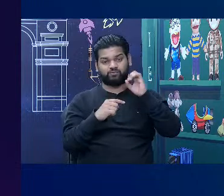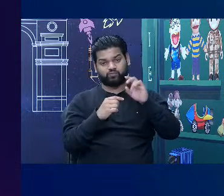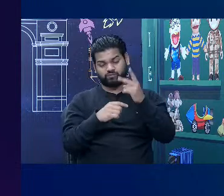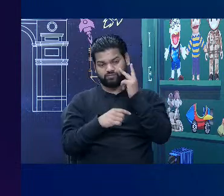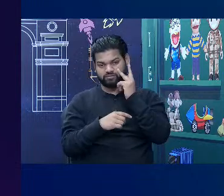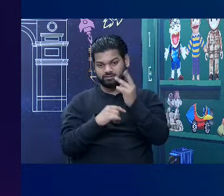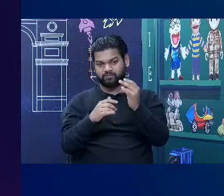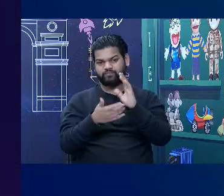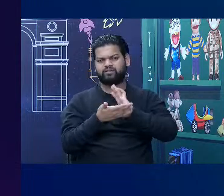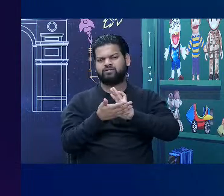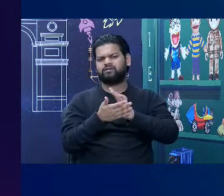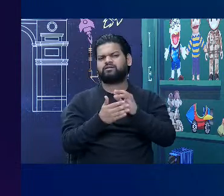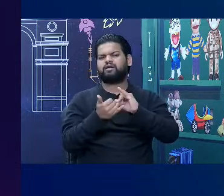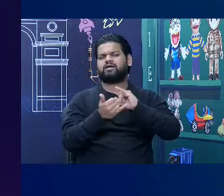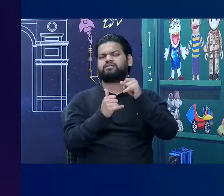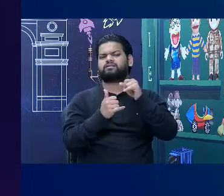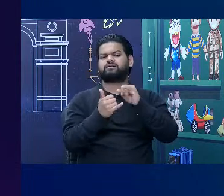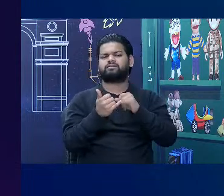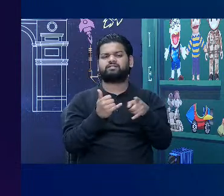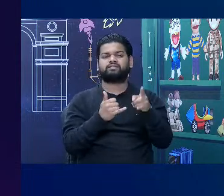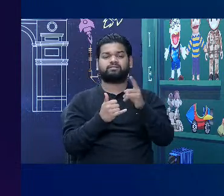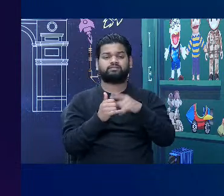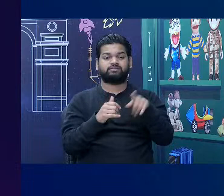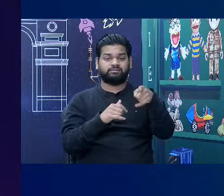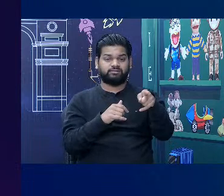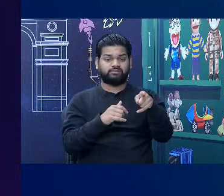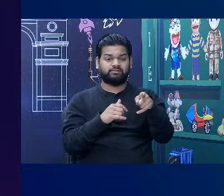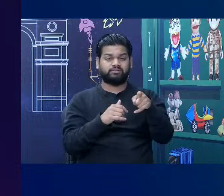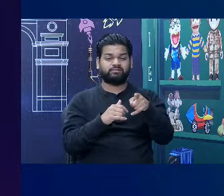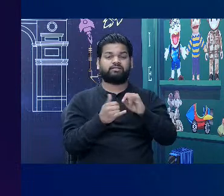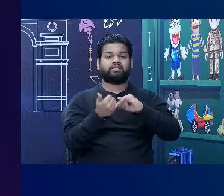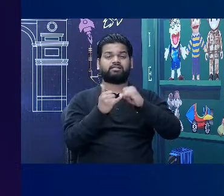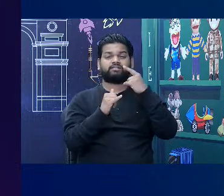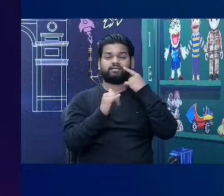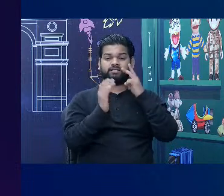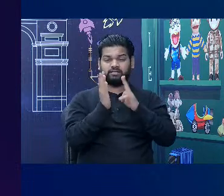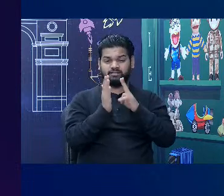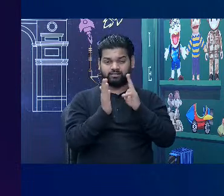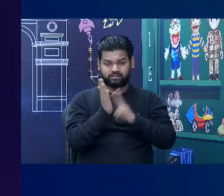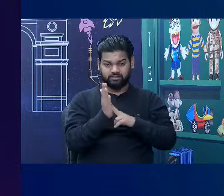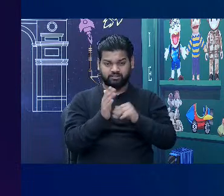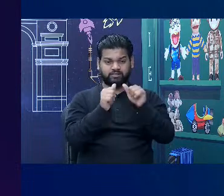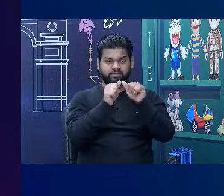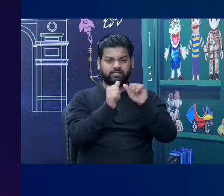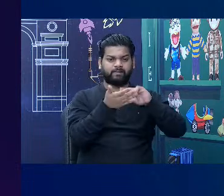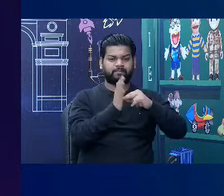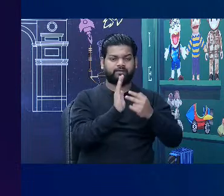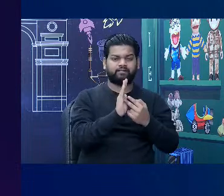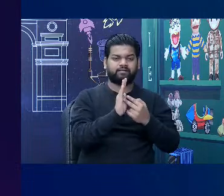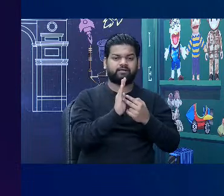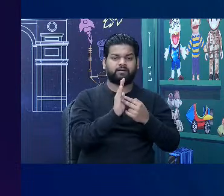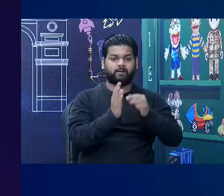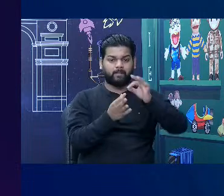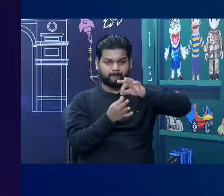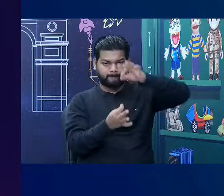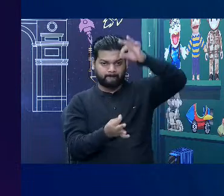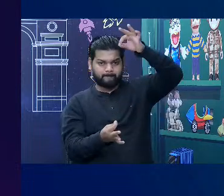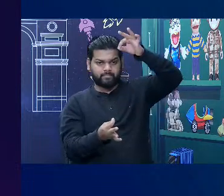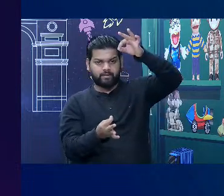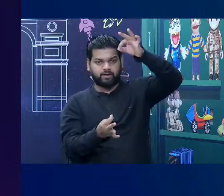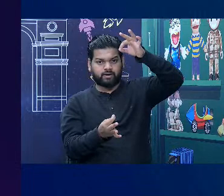equal to perpendicular upon hypotenuse. Cosine of angle A can be written as base